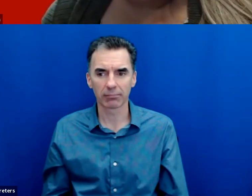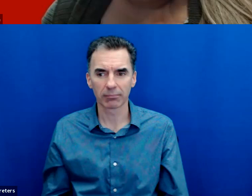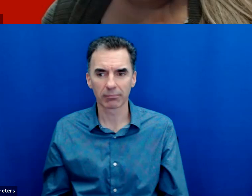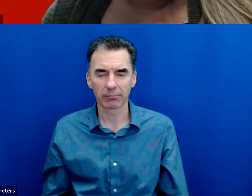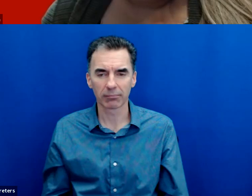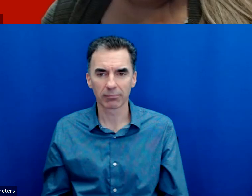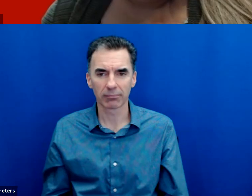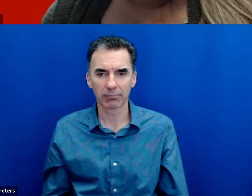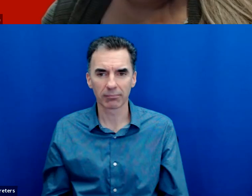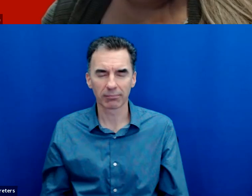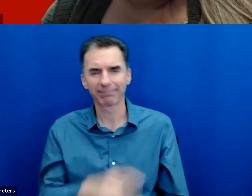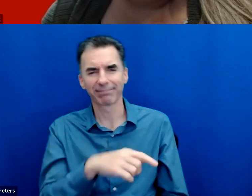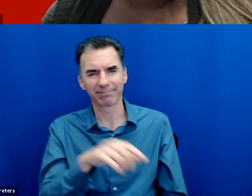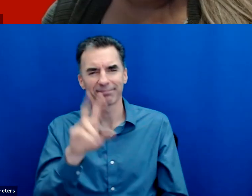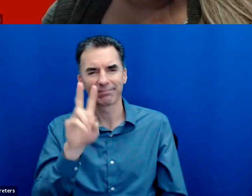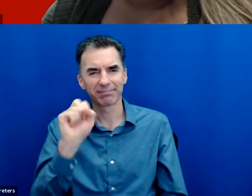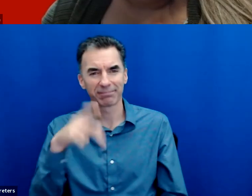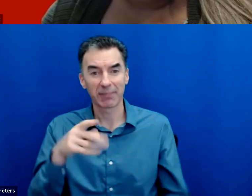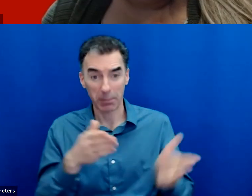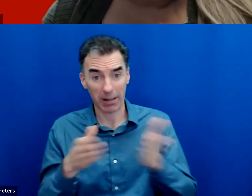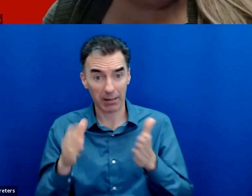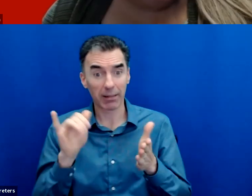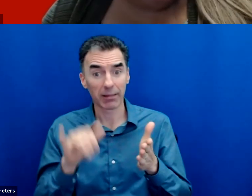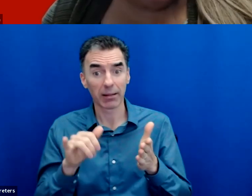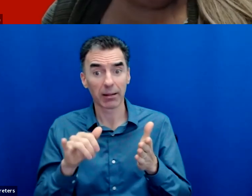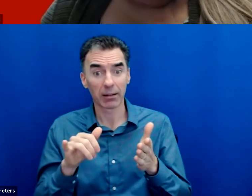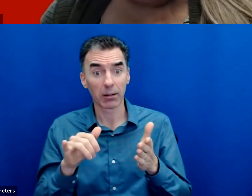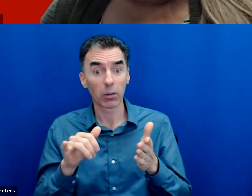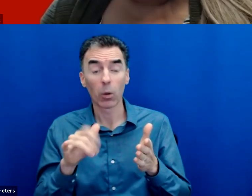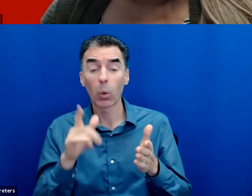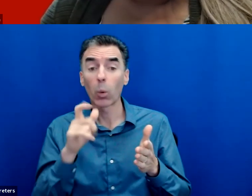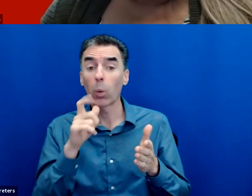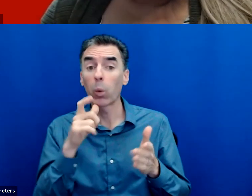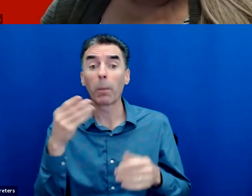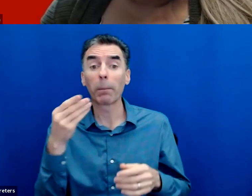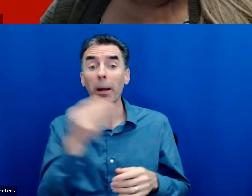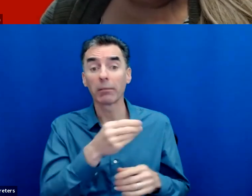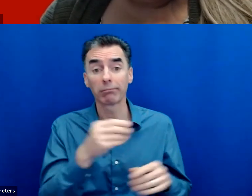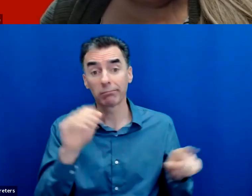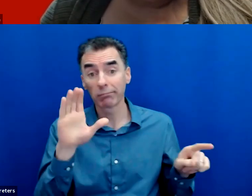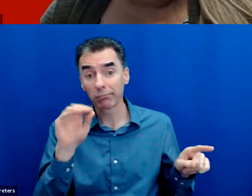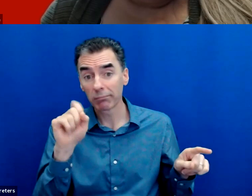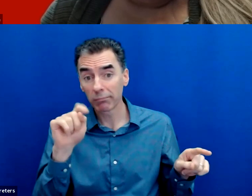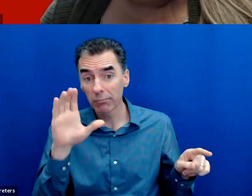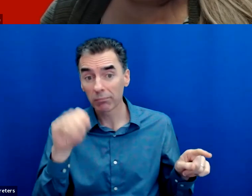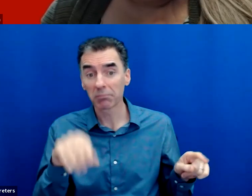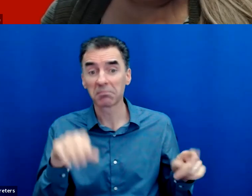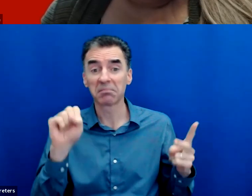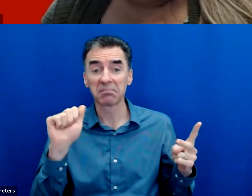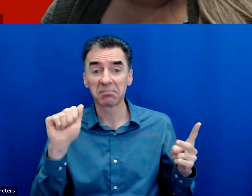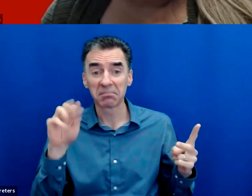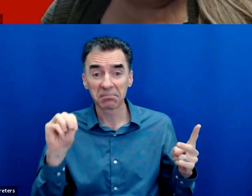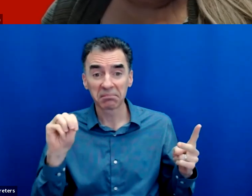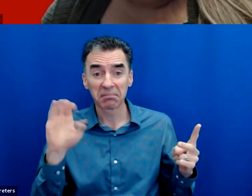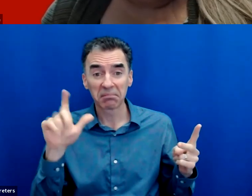yes. You know, our VSP plan covers Costco. It covers Sam's Club, Walmart. So,